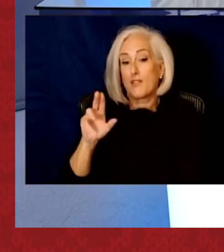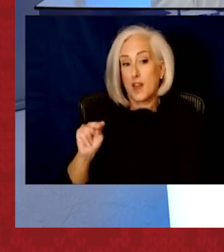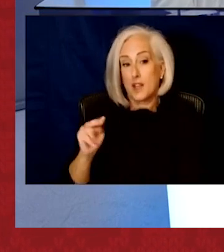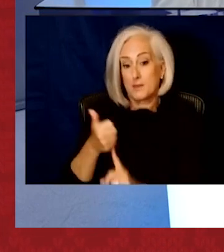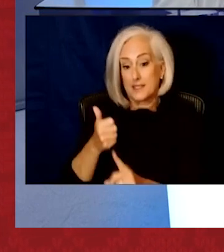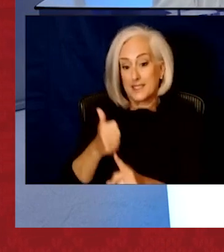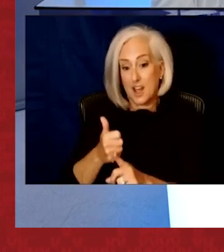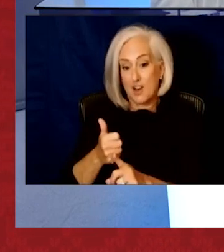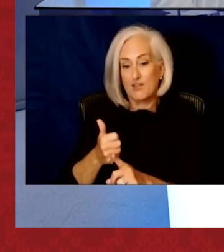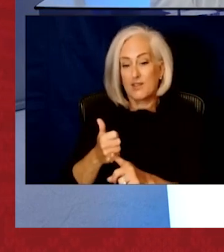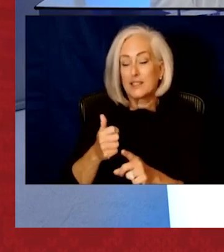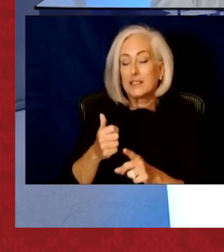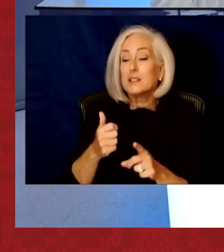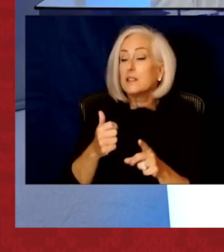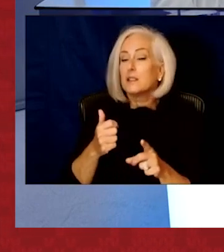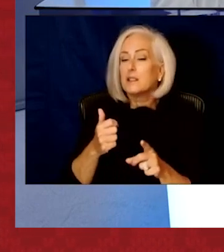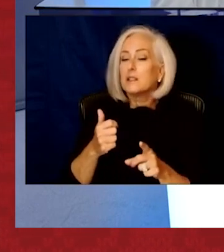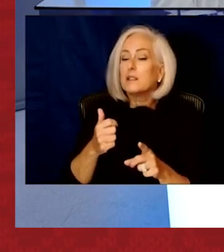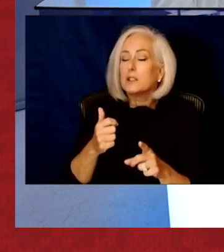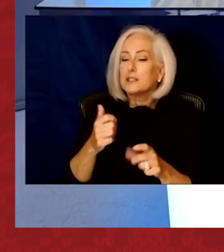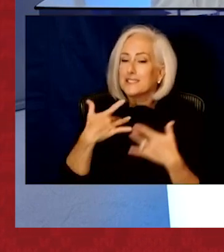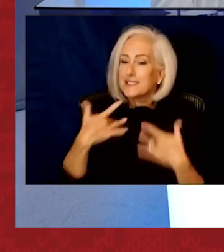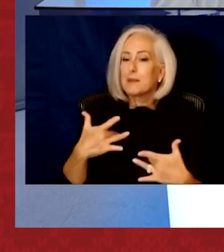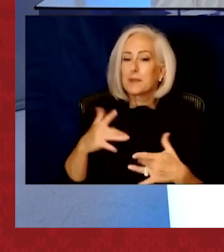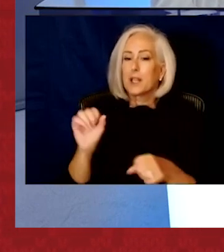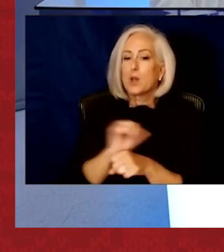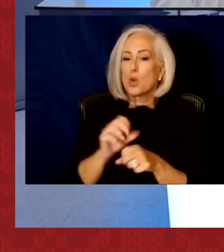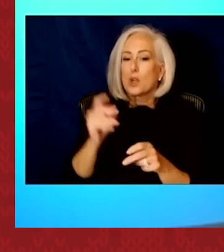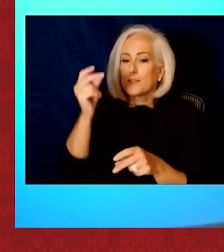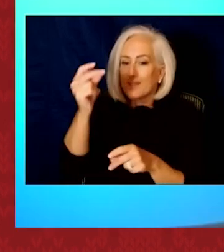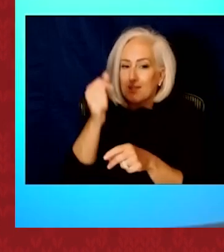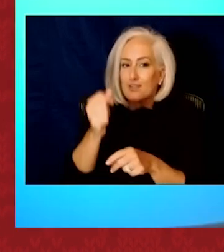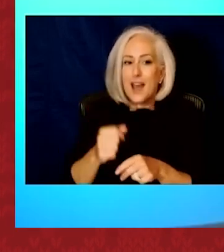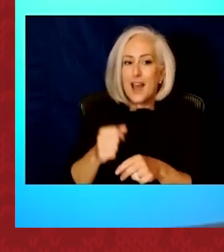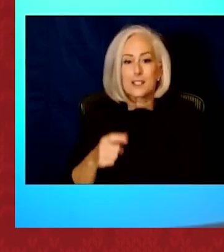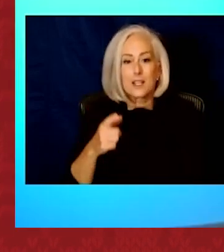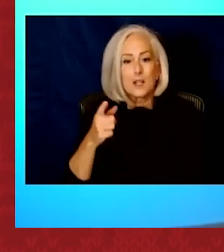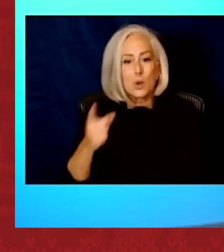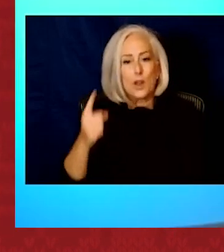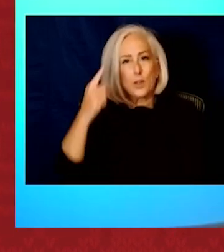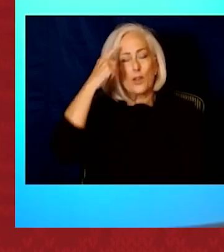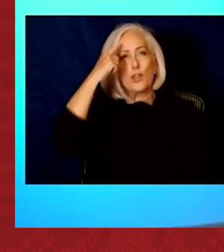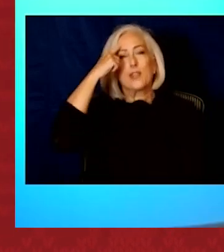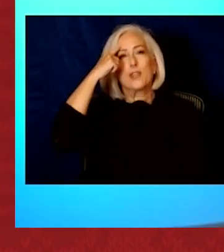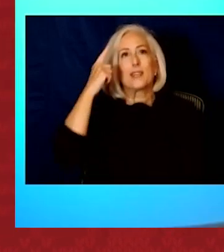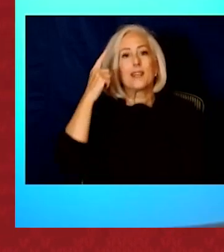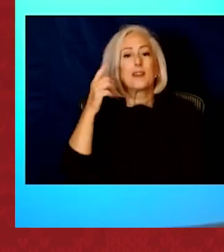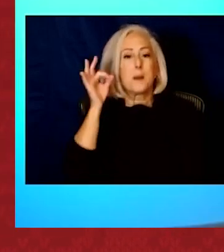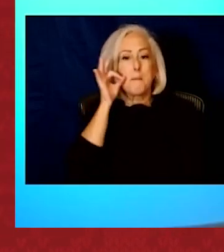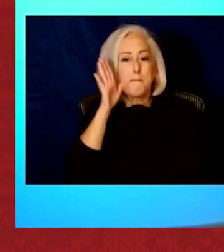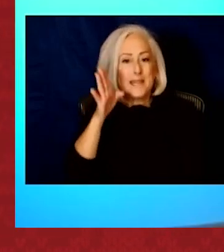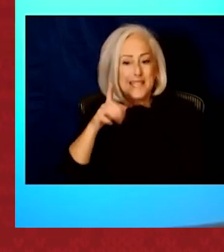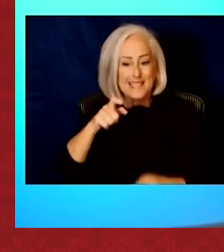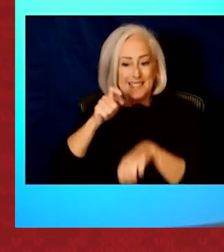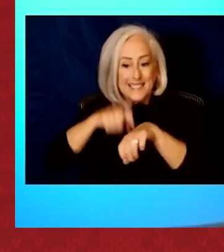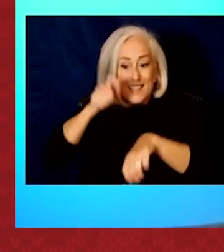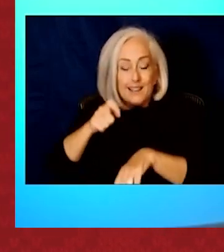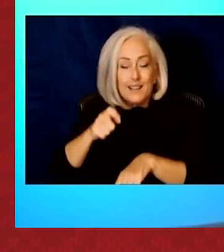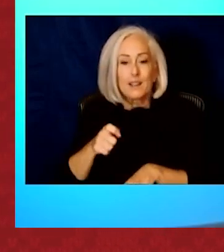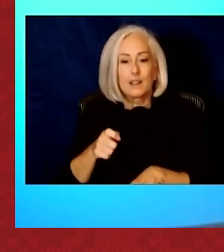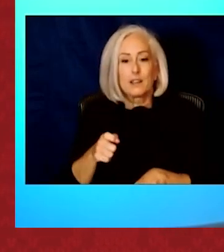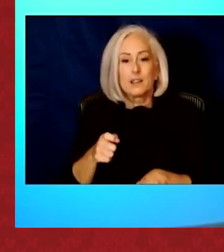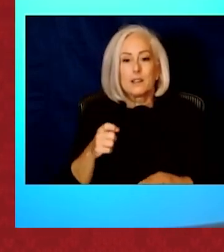So generally, what he said about the kind of feeling like a bee sting, that's a very common presentation story. They say, oh yeah, I didn't realize I was even